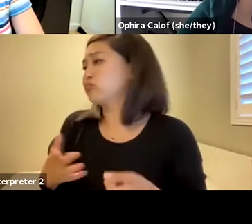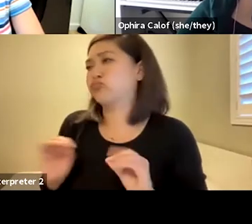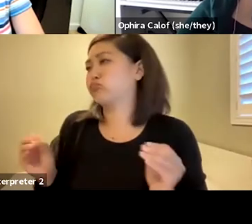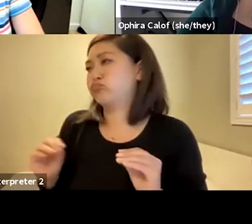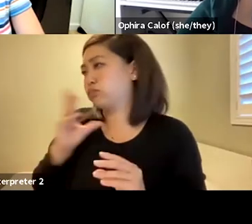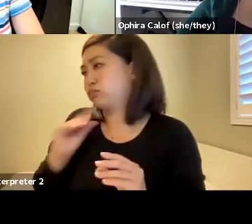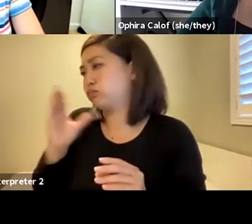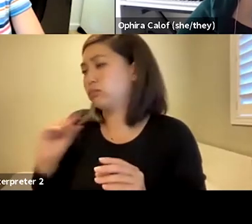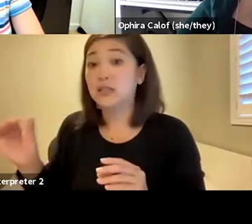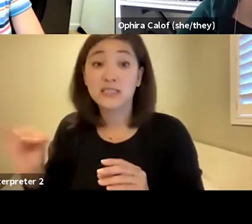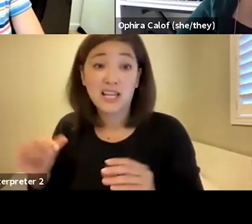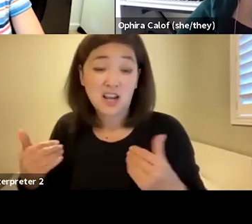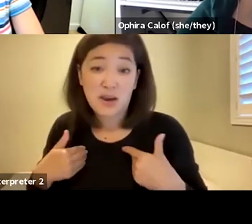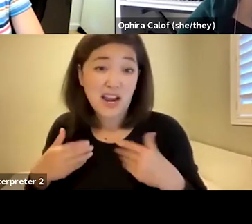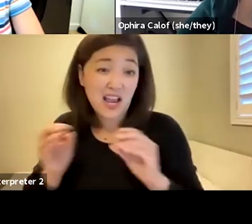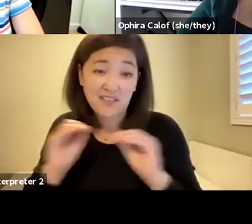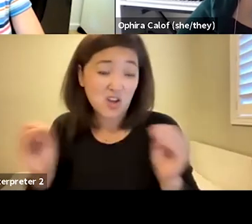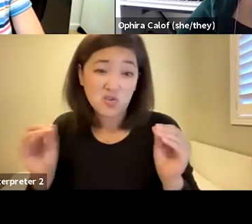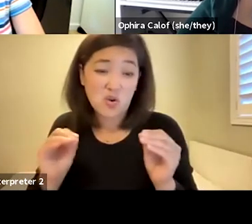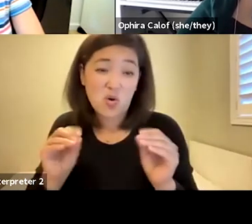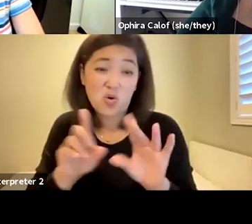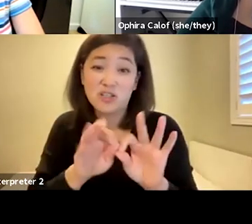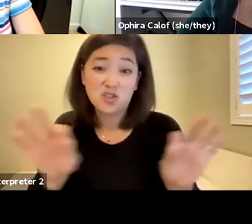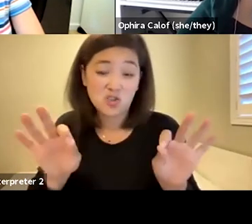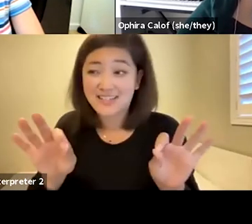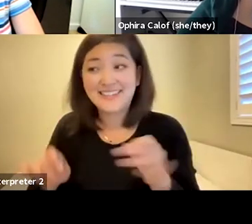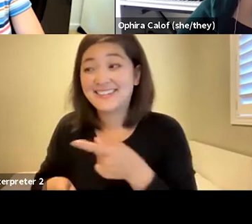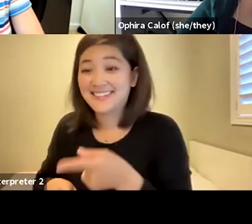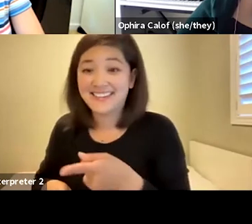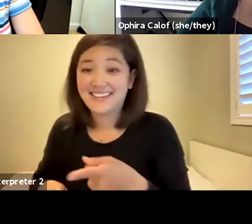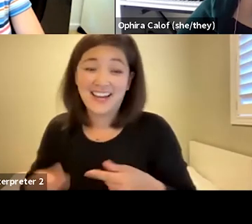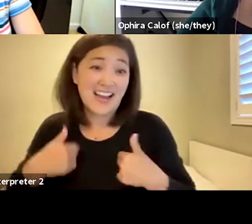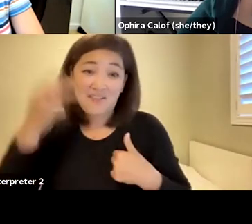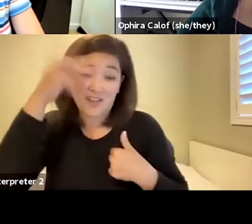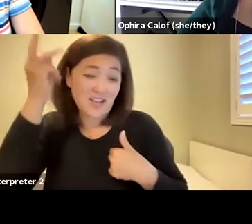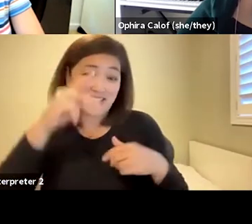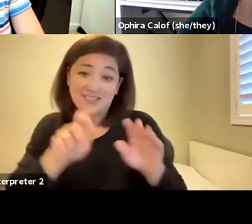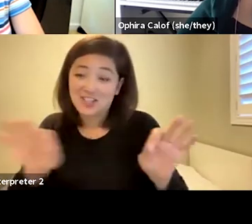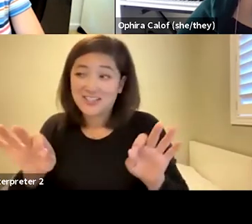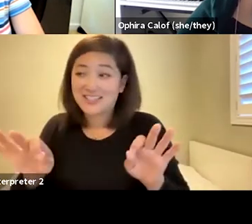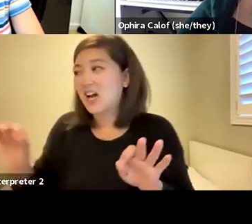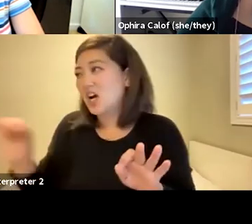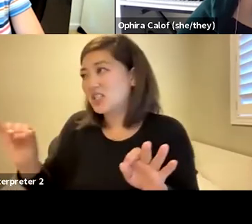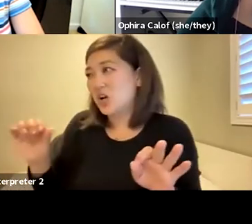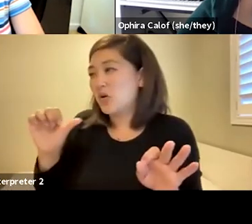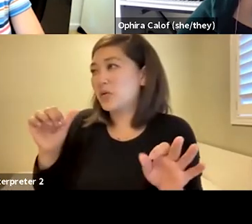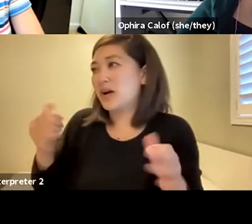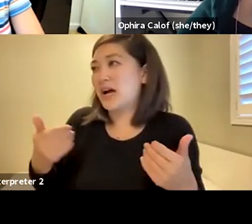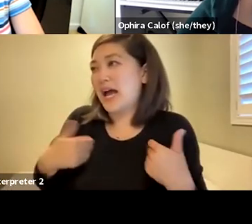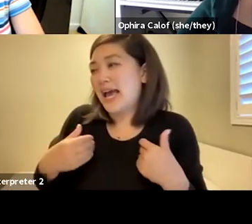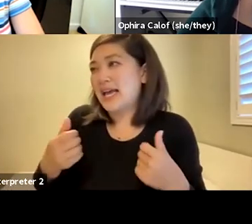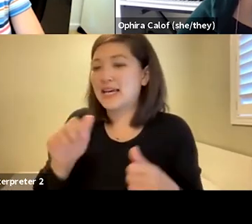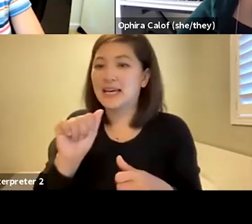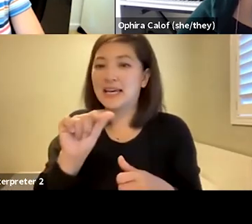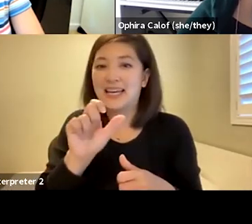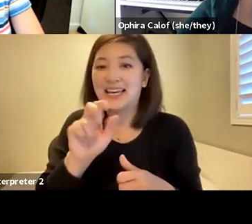writing degree, I mean, I was a philosophy major even at the time. I didn't have an agent or credits, meant that I really wasn't taken seriously. So I found that, you